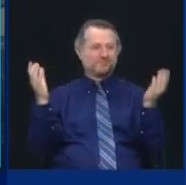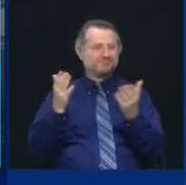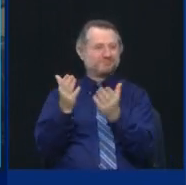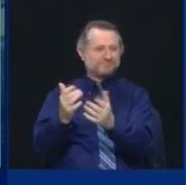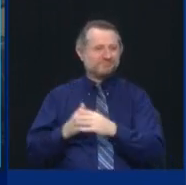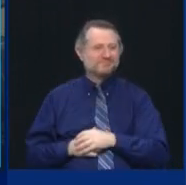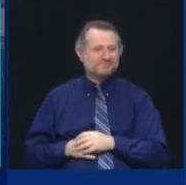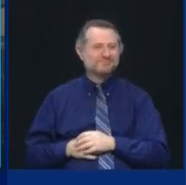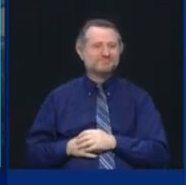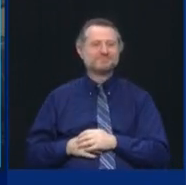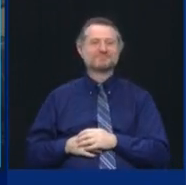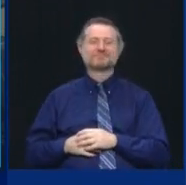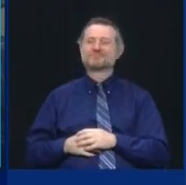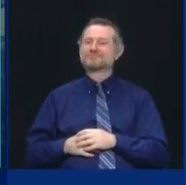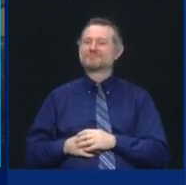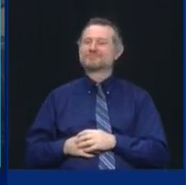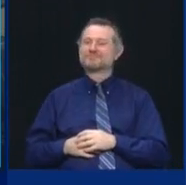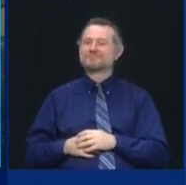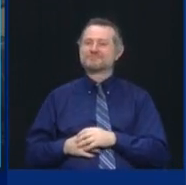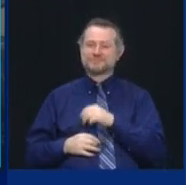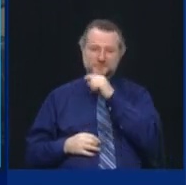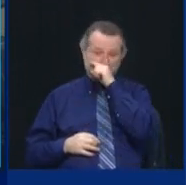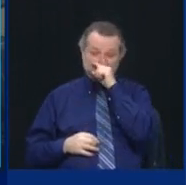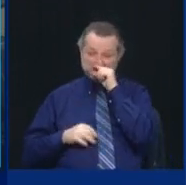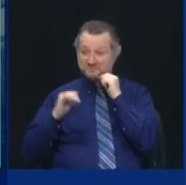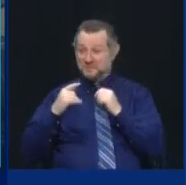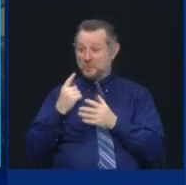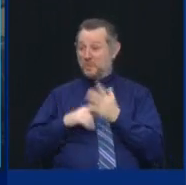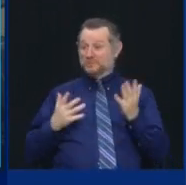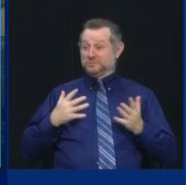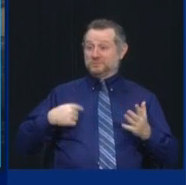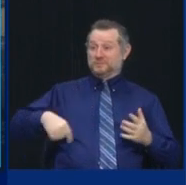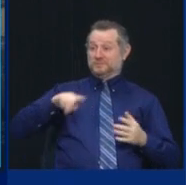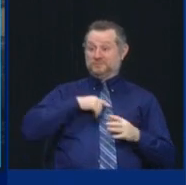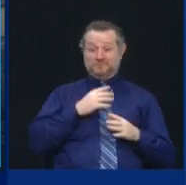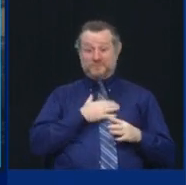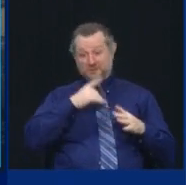post-COVID. It will be what we make it to be.